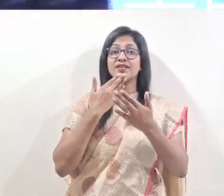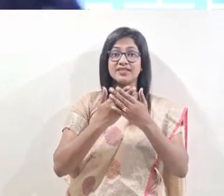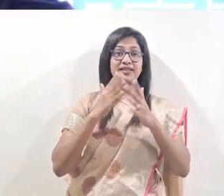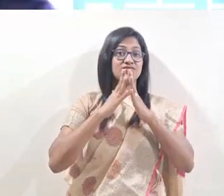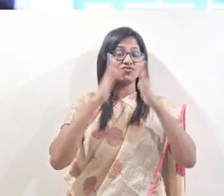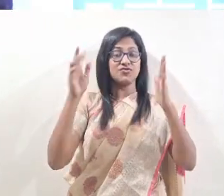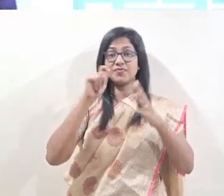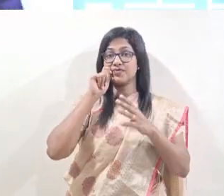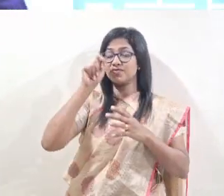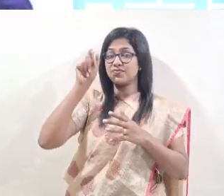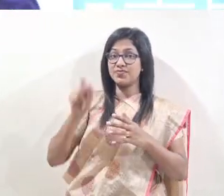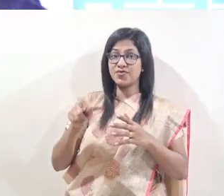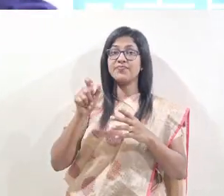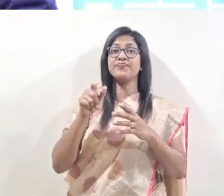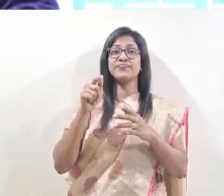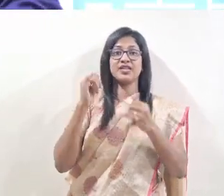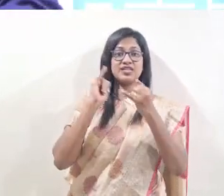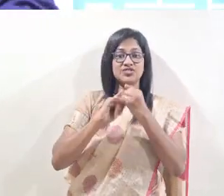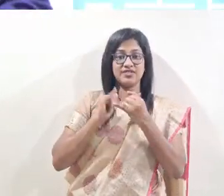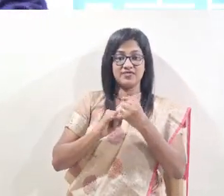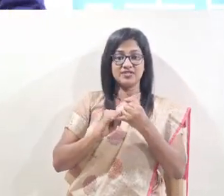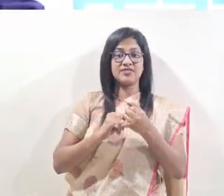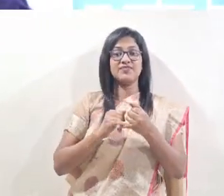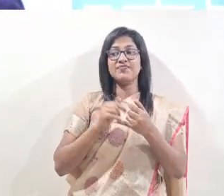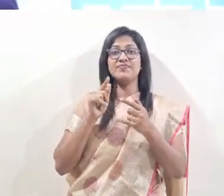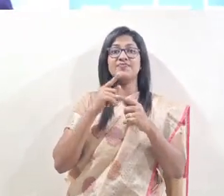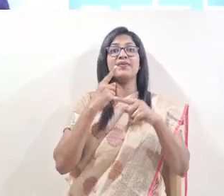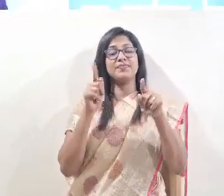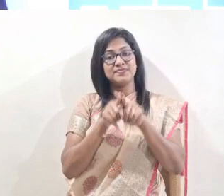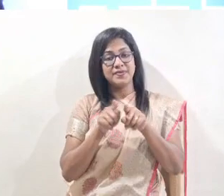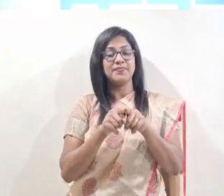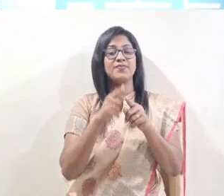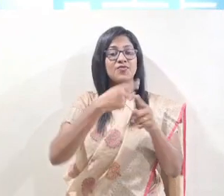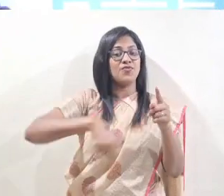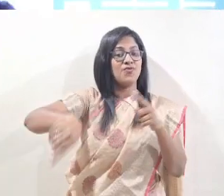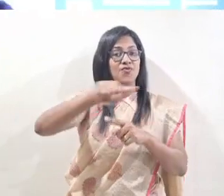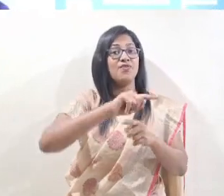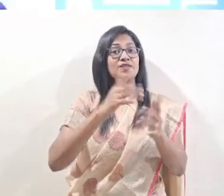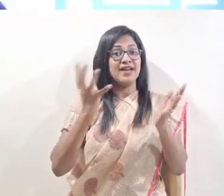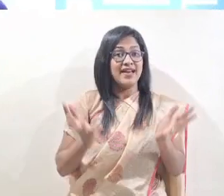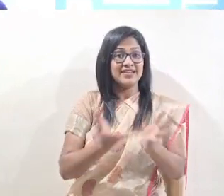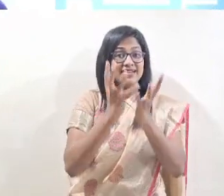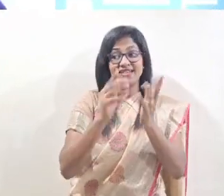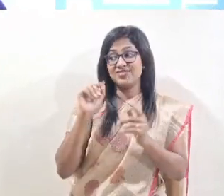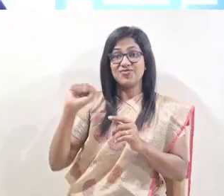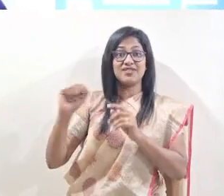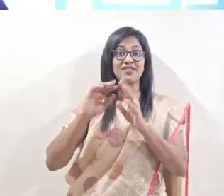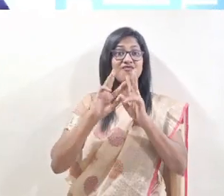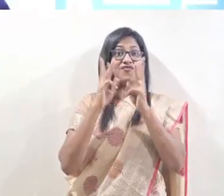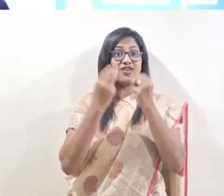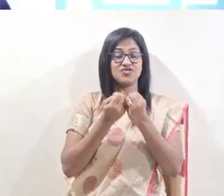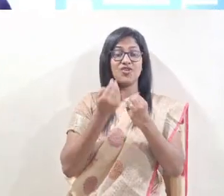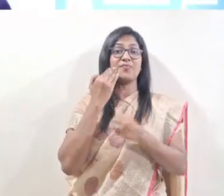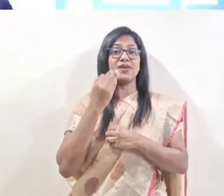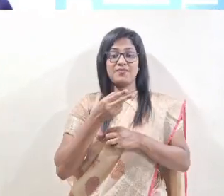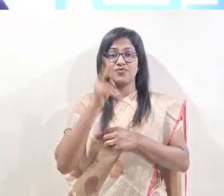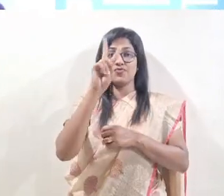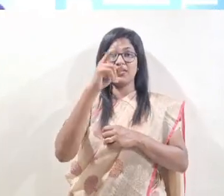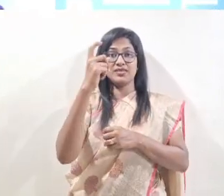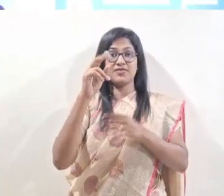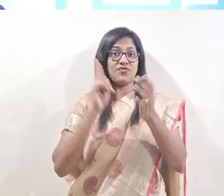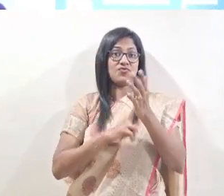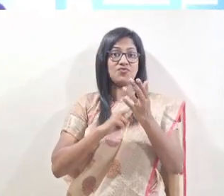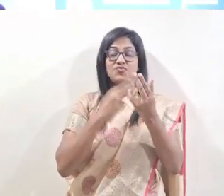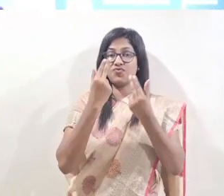Thank you very much, Dr. Srivastav, and I would encourage all our viewers here to join the workshop, which is on 27th of